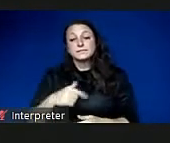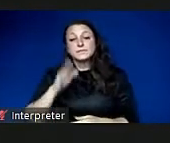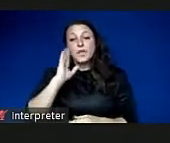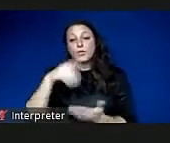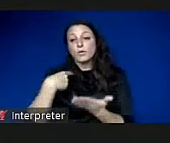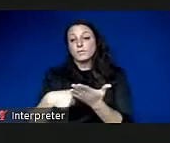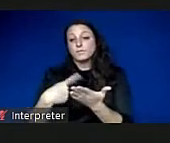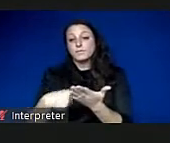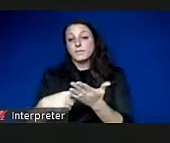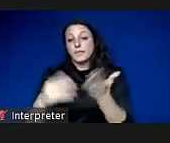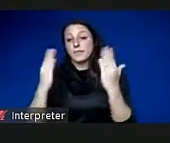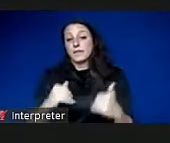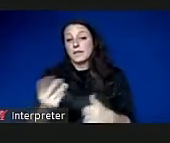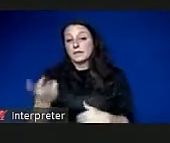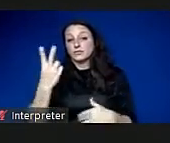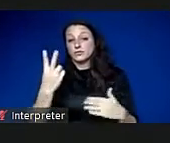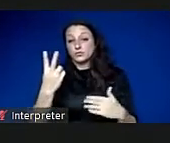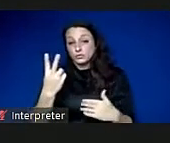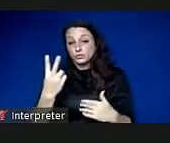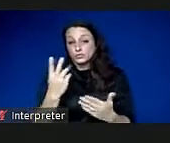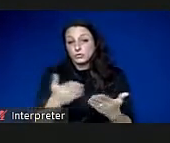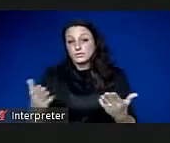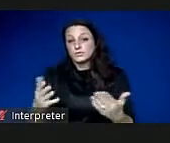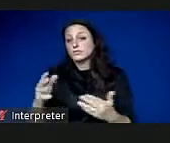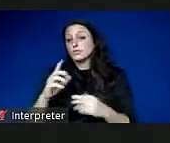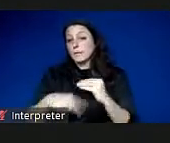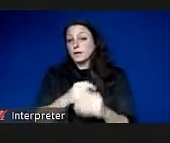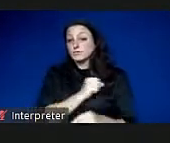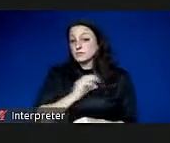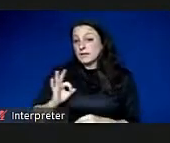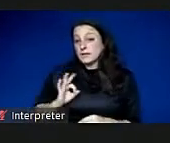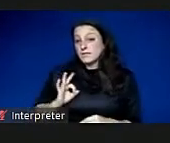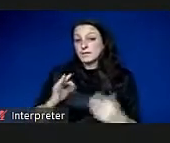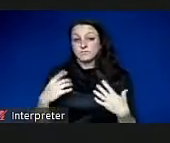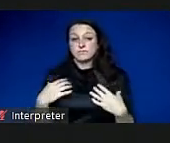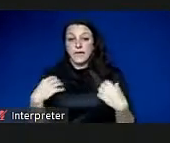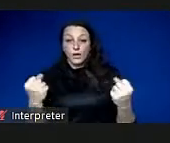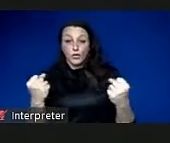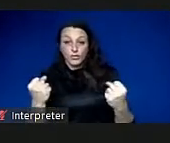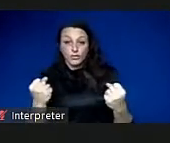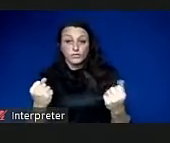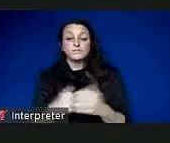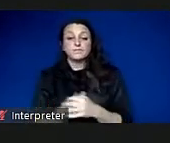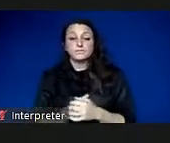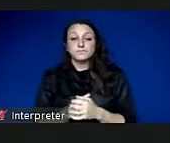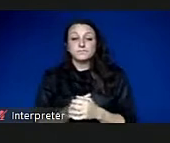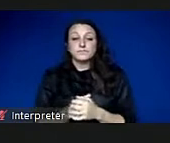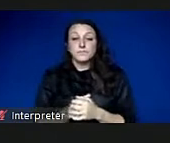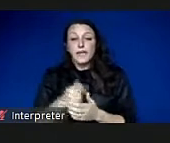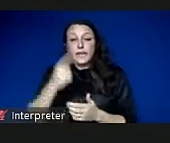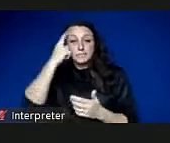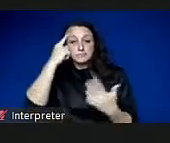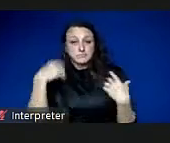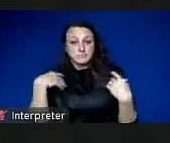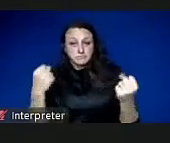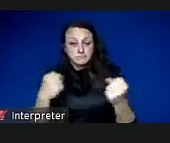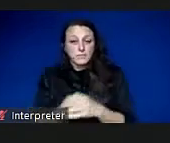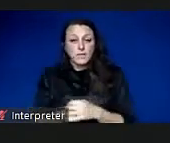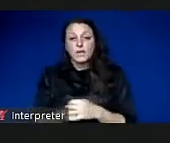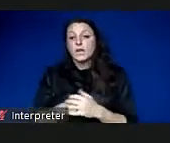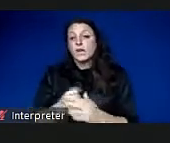next two strategies, which were around staffing, health, and well-being. So very early in the pandemic,